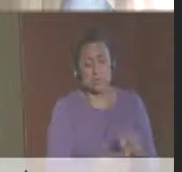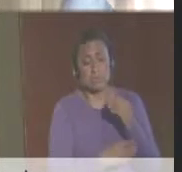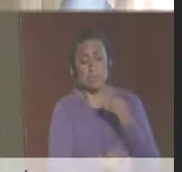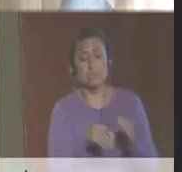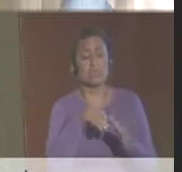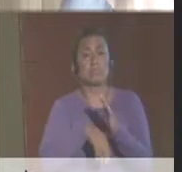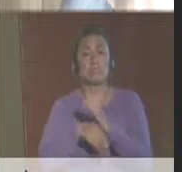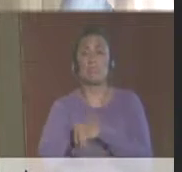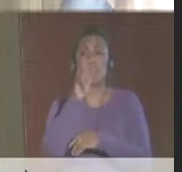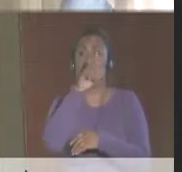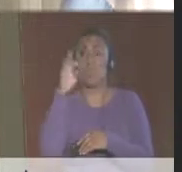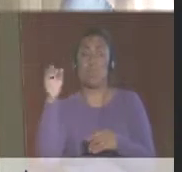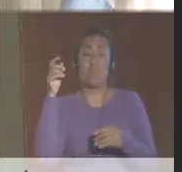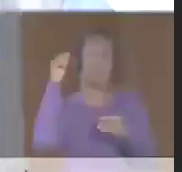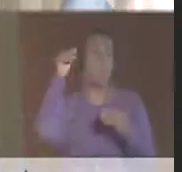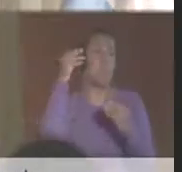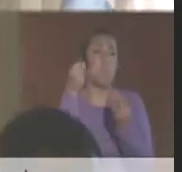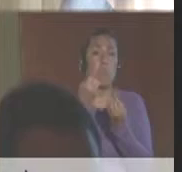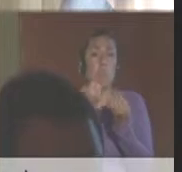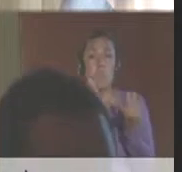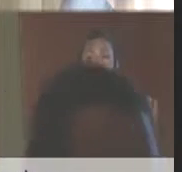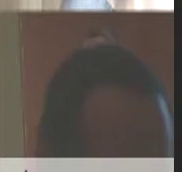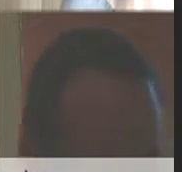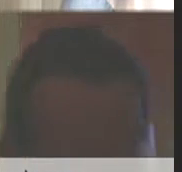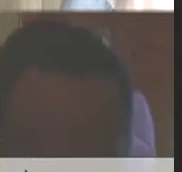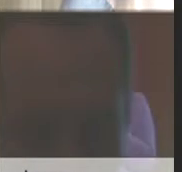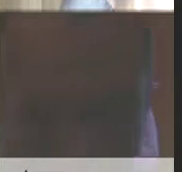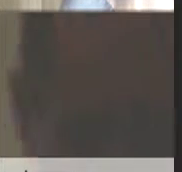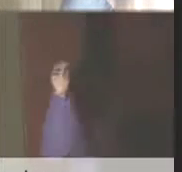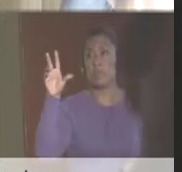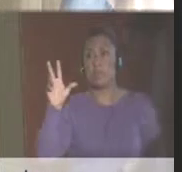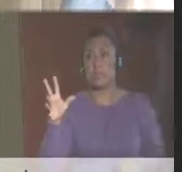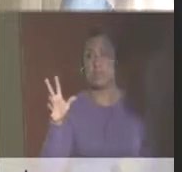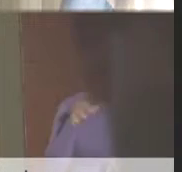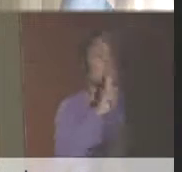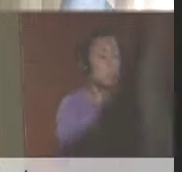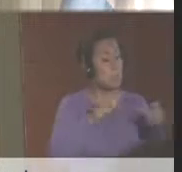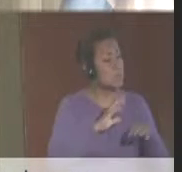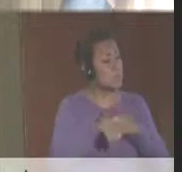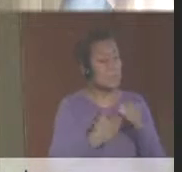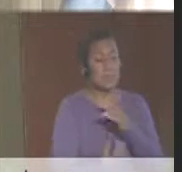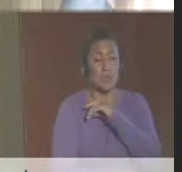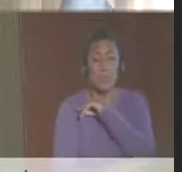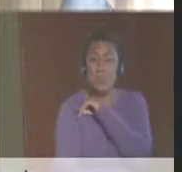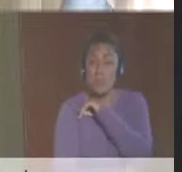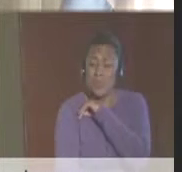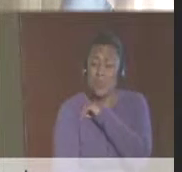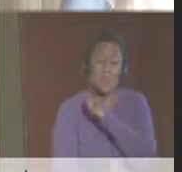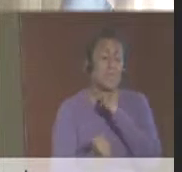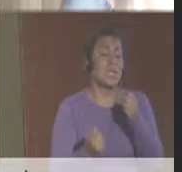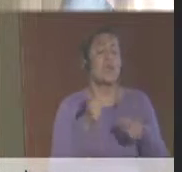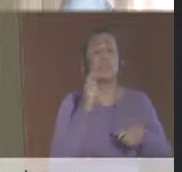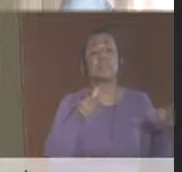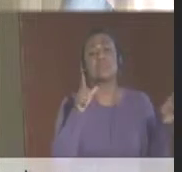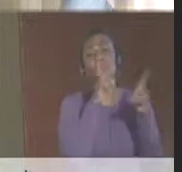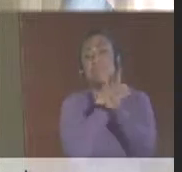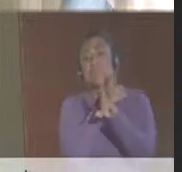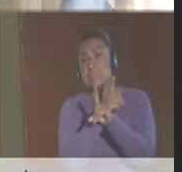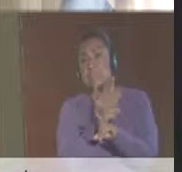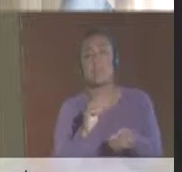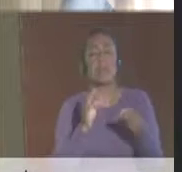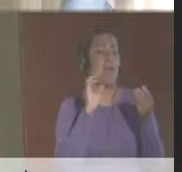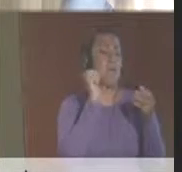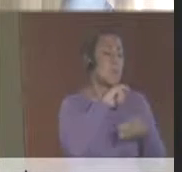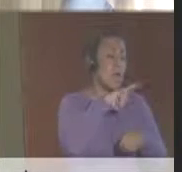least and who are the weakest. And in that list of 2003, all those 2,000 and more dead people, they're